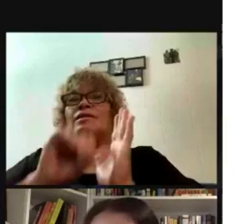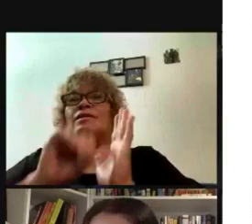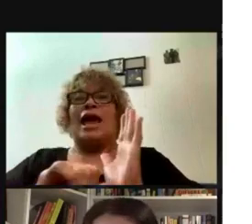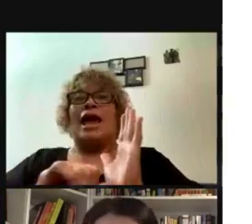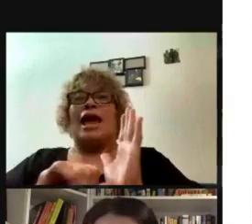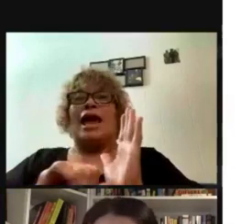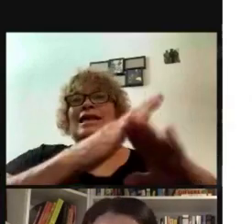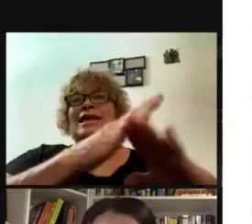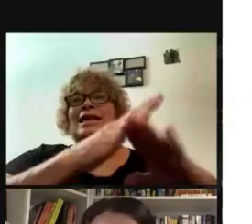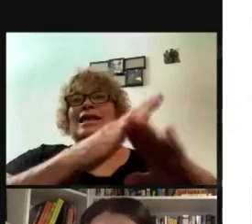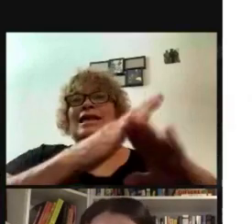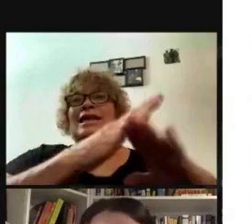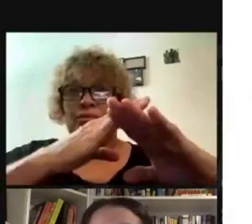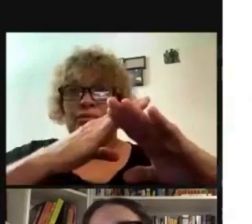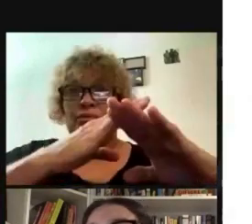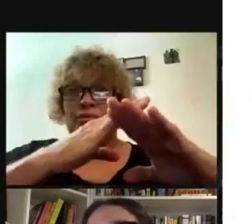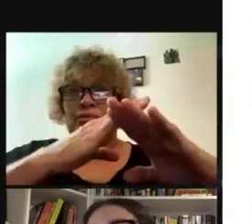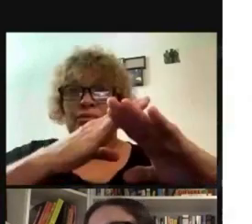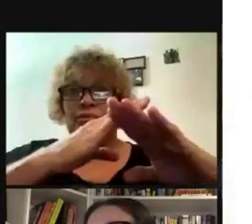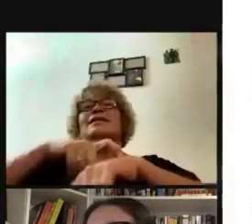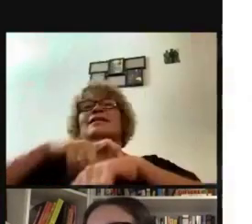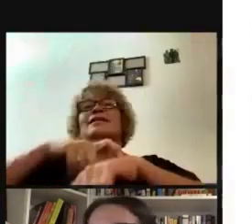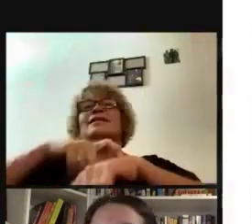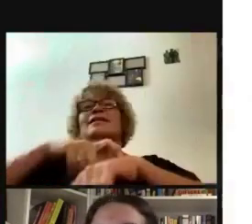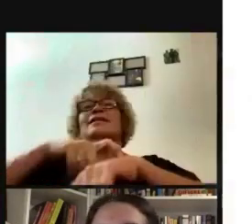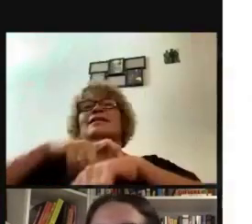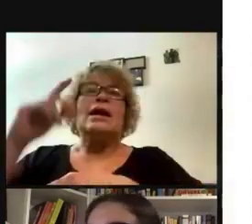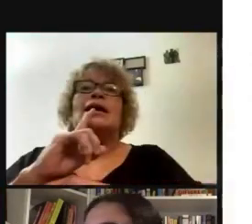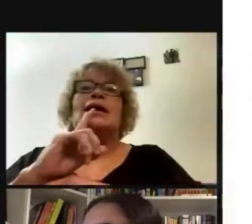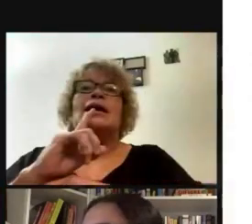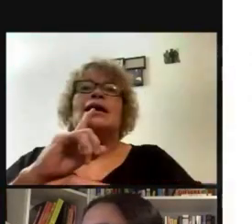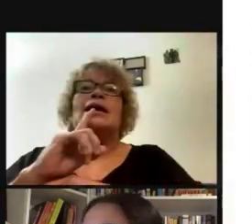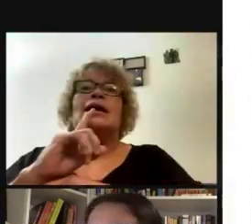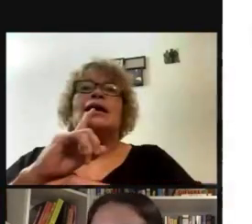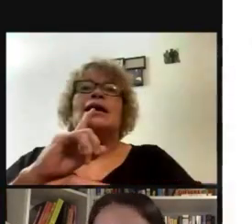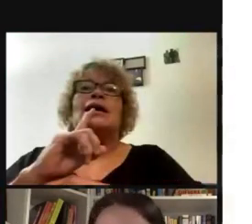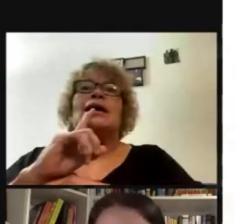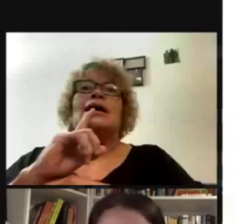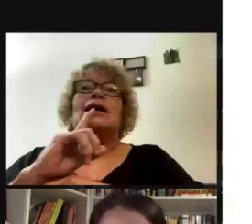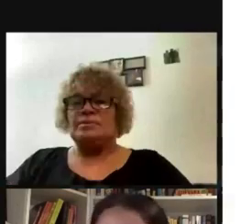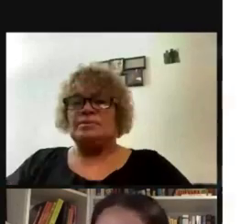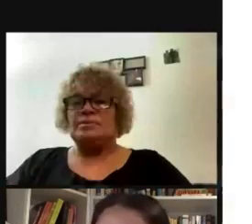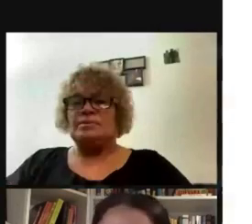time when the Mexican origin population in the state did not exceed 8%.